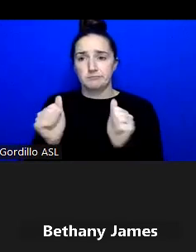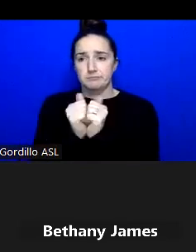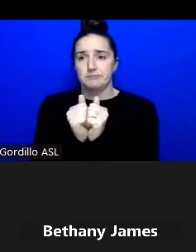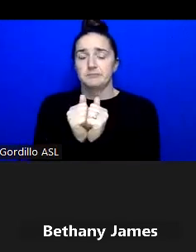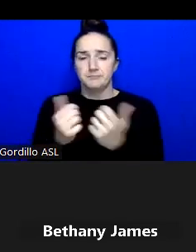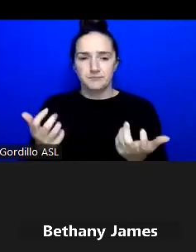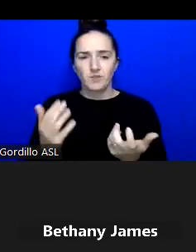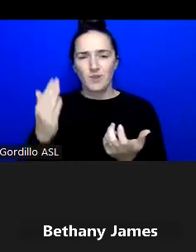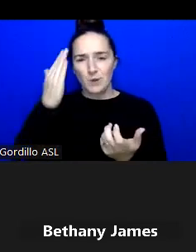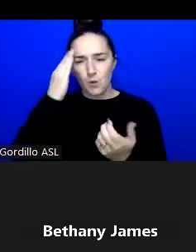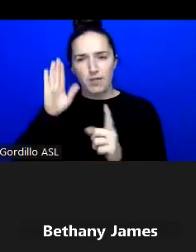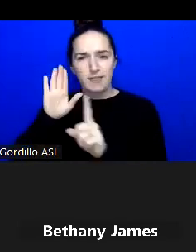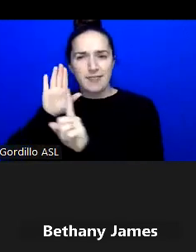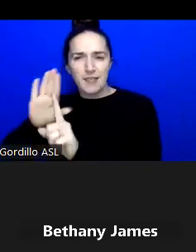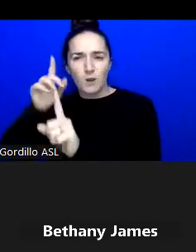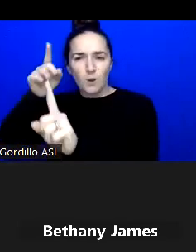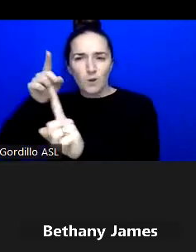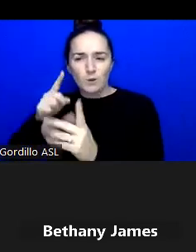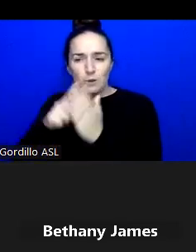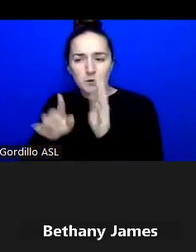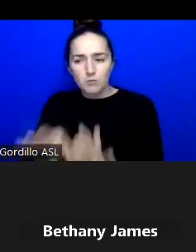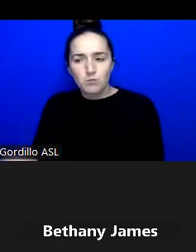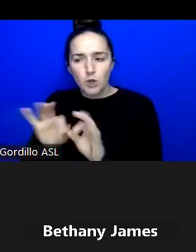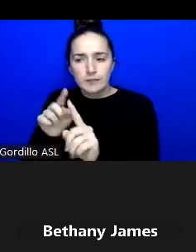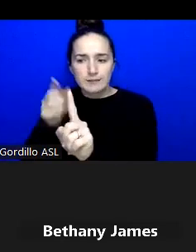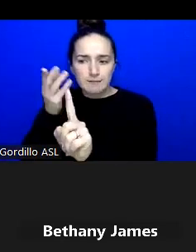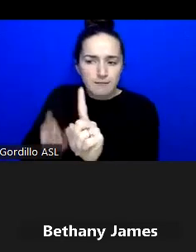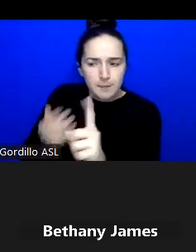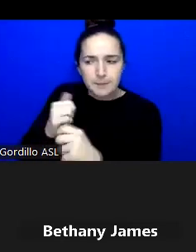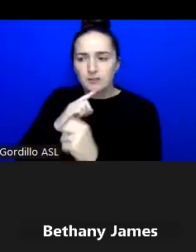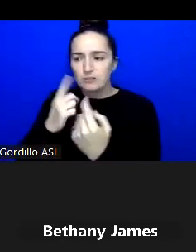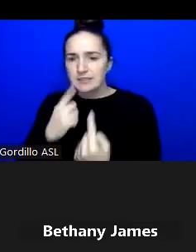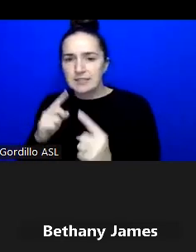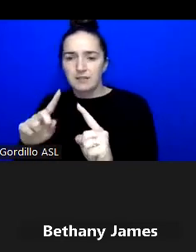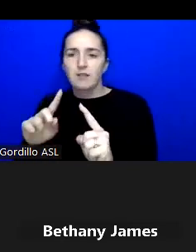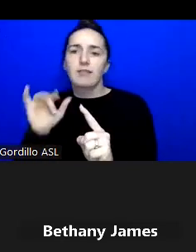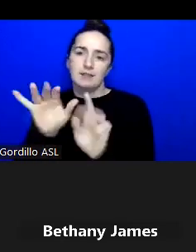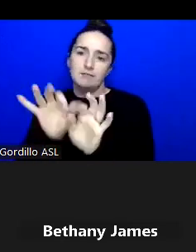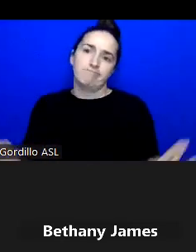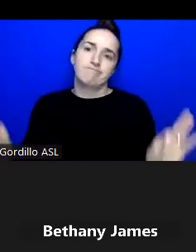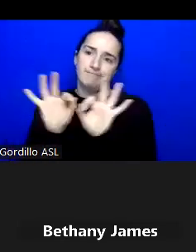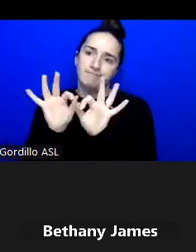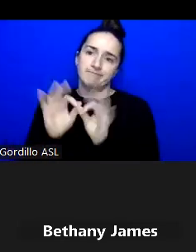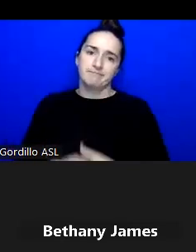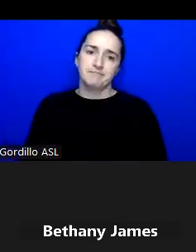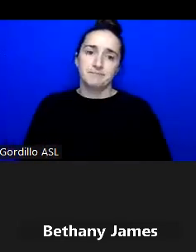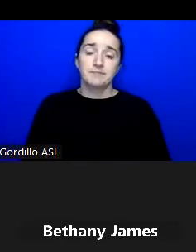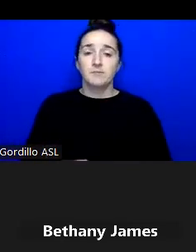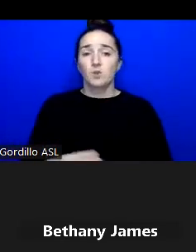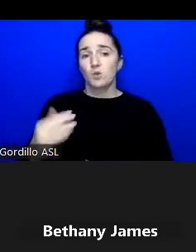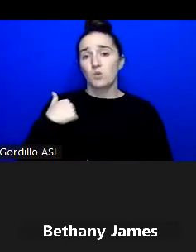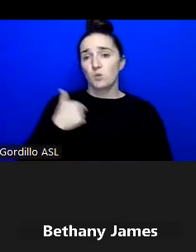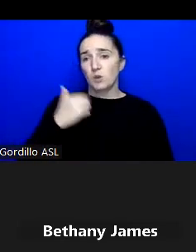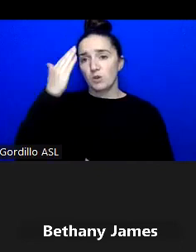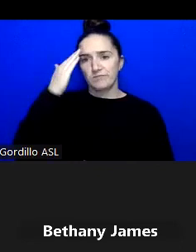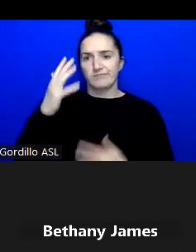what's going to be important to them to be able to help make sure that they are successful is really important. We know that regardless of